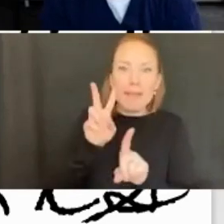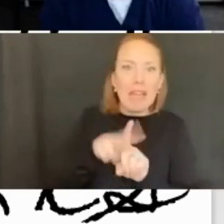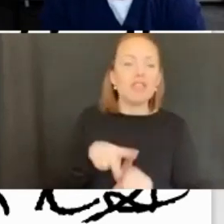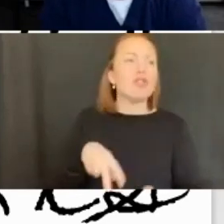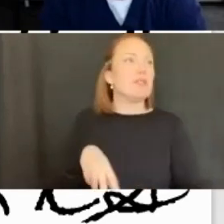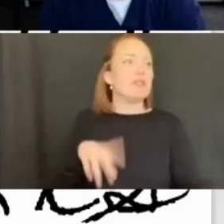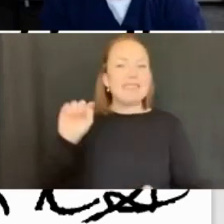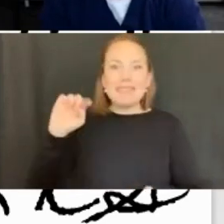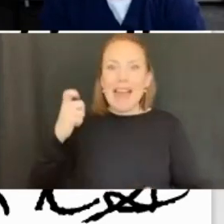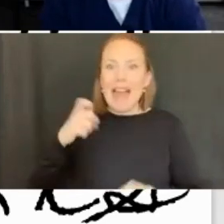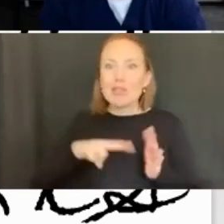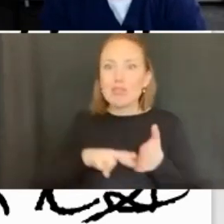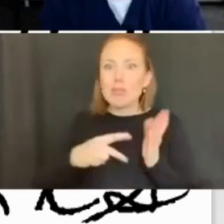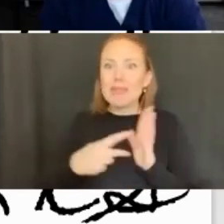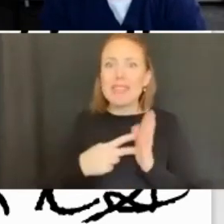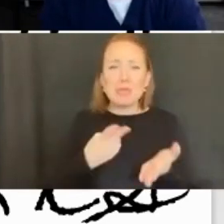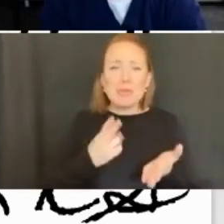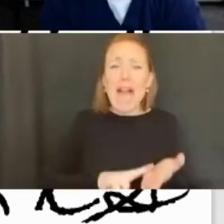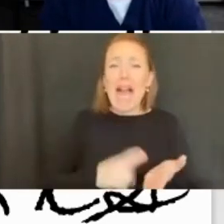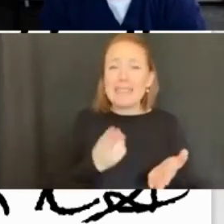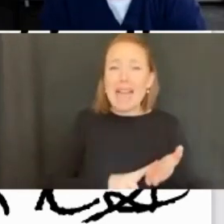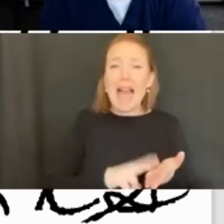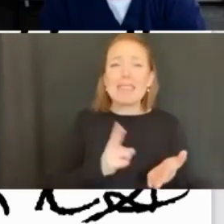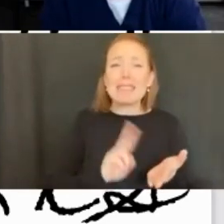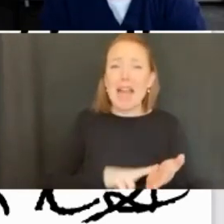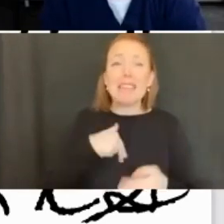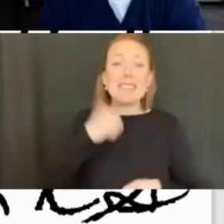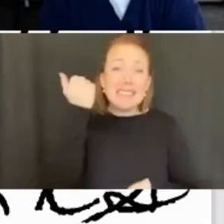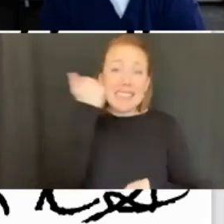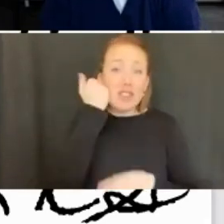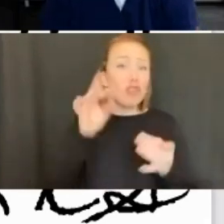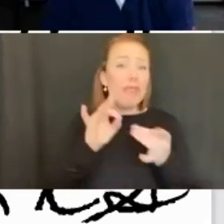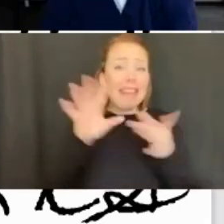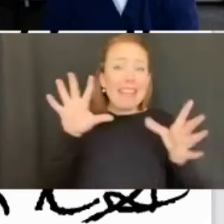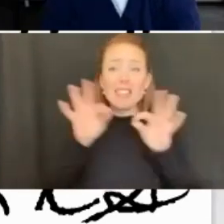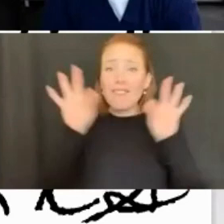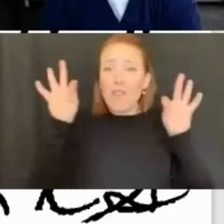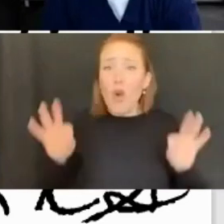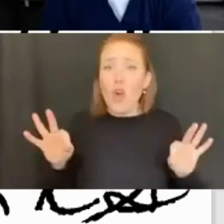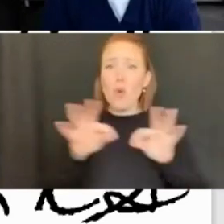tax purposes, dental, release forms. Like, we sign our name all